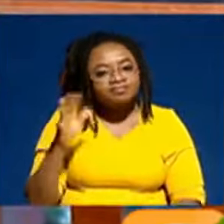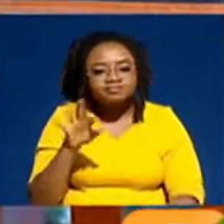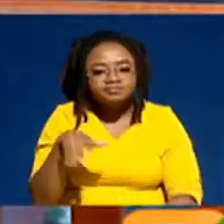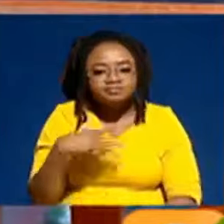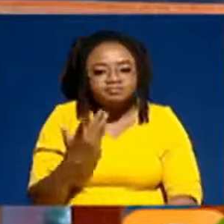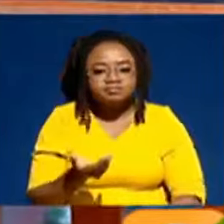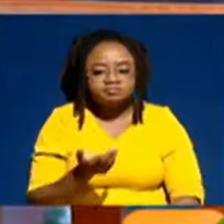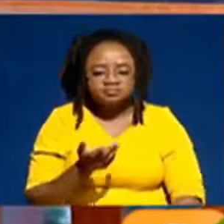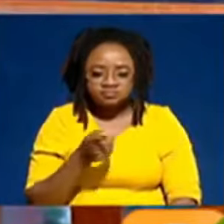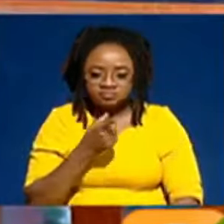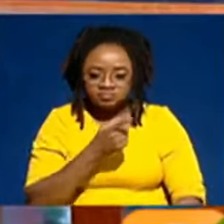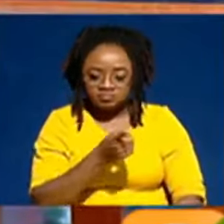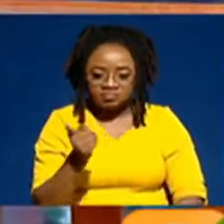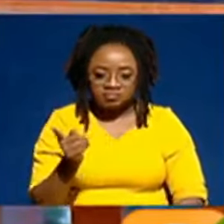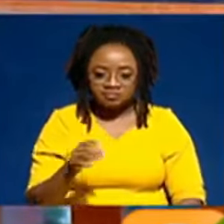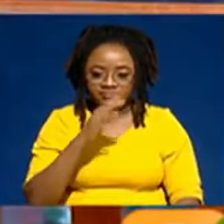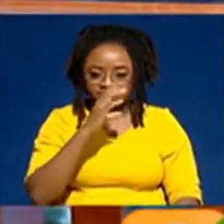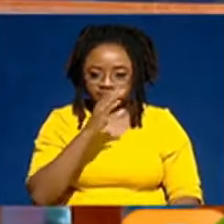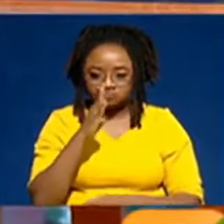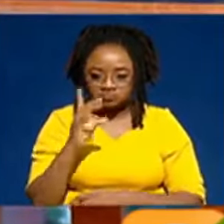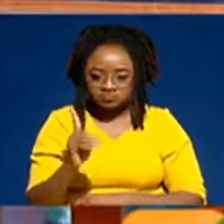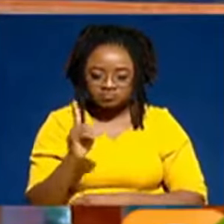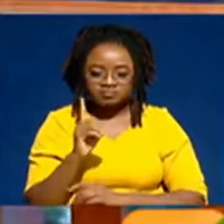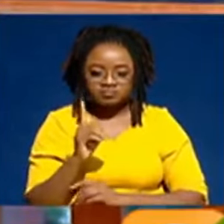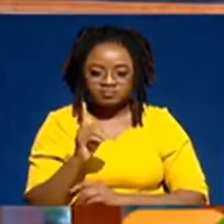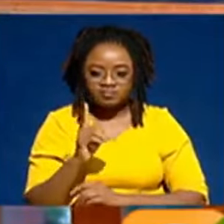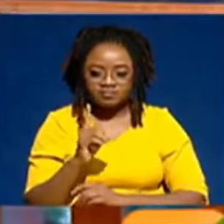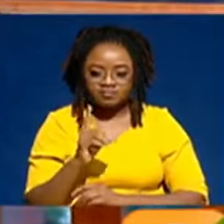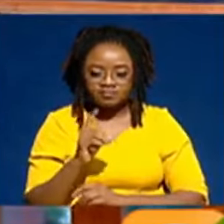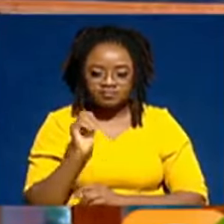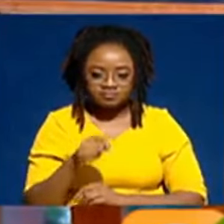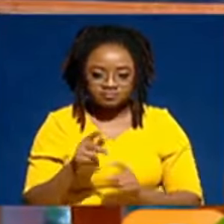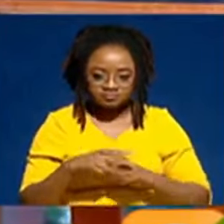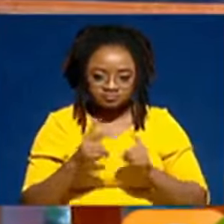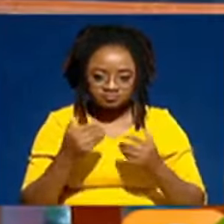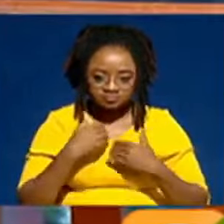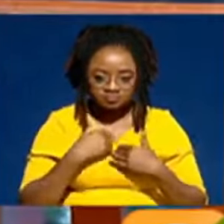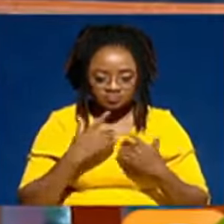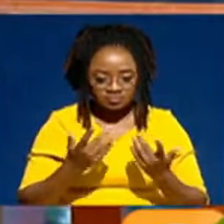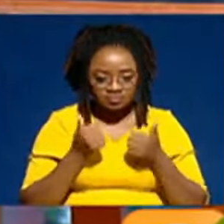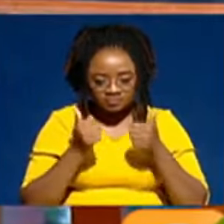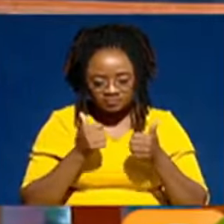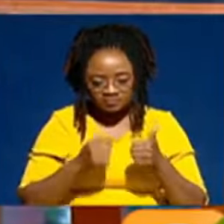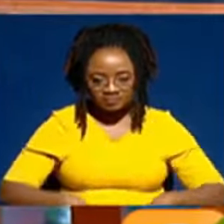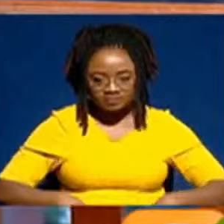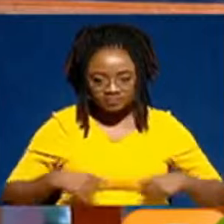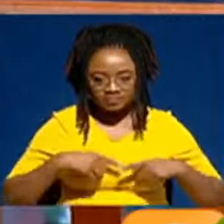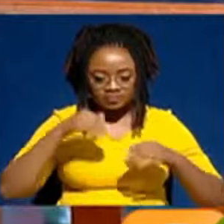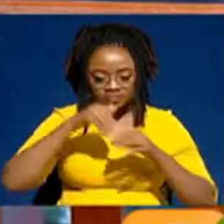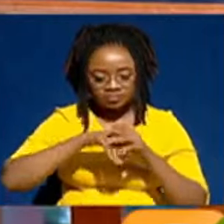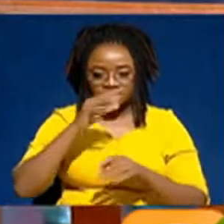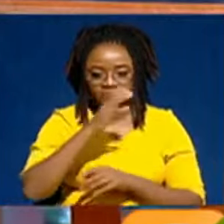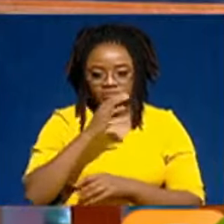with revitalizing CBD, so that we can start having life again within CBD. I don't